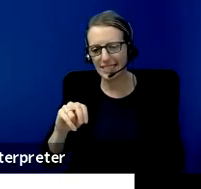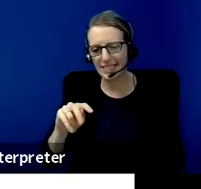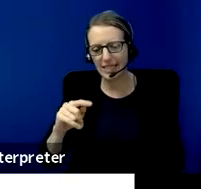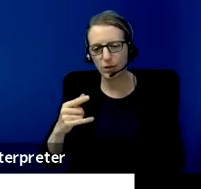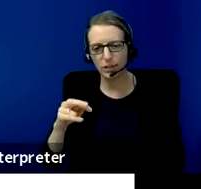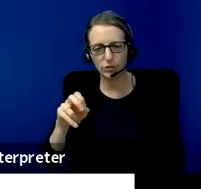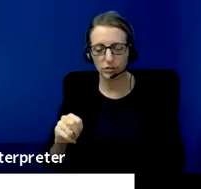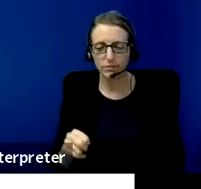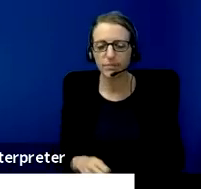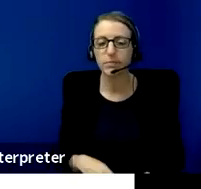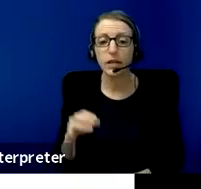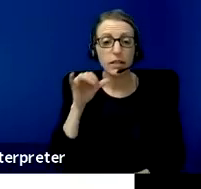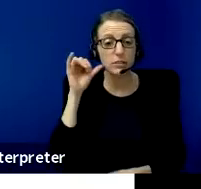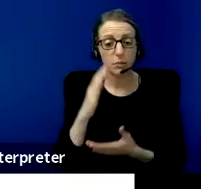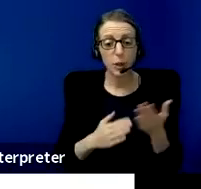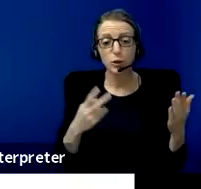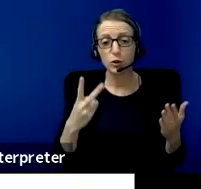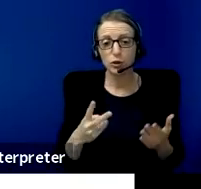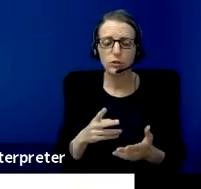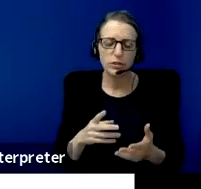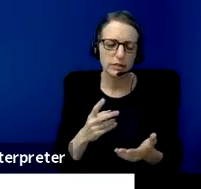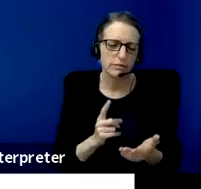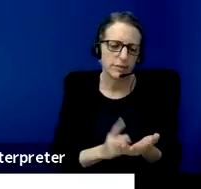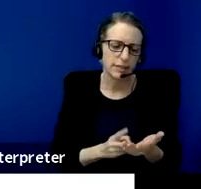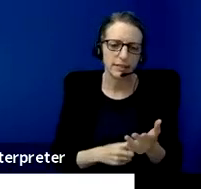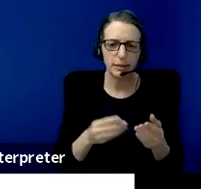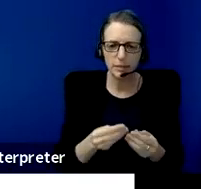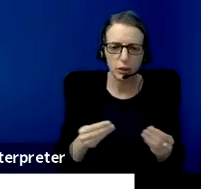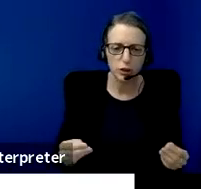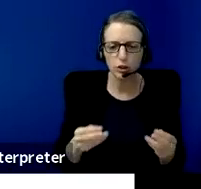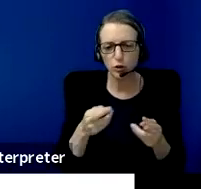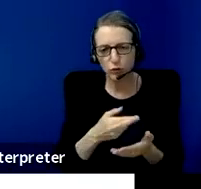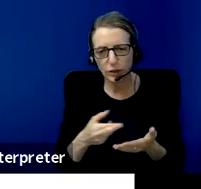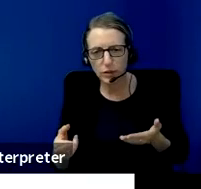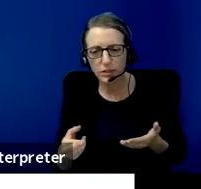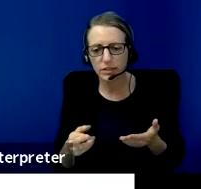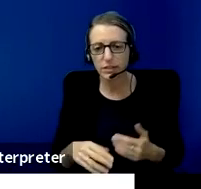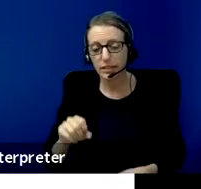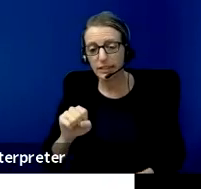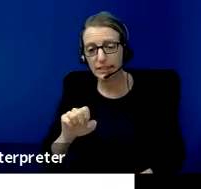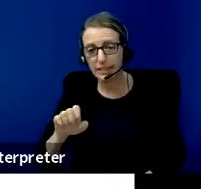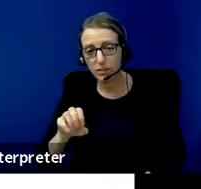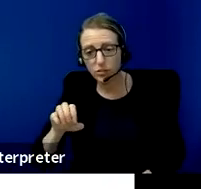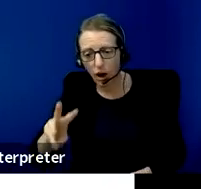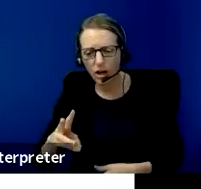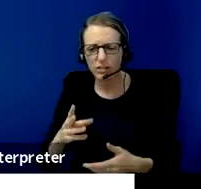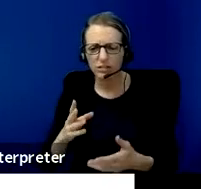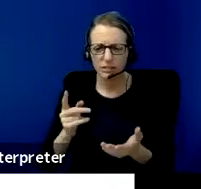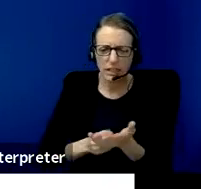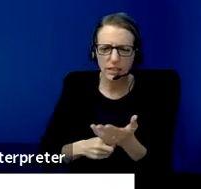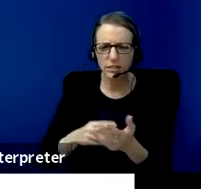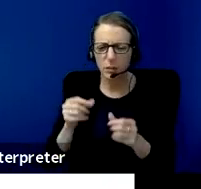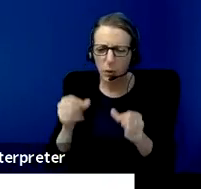in part 2, we looked at materials and resources, and in Seesaw specifically, we looked at posting to the journal, adding activities,